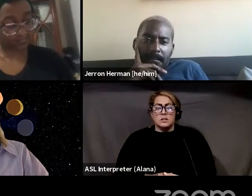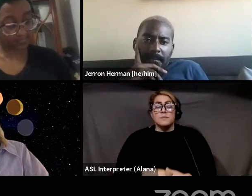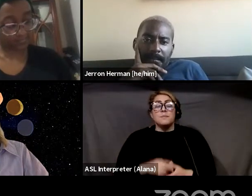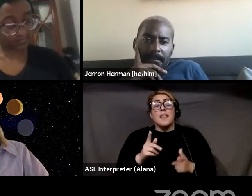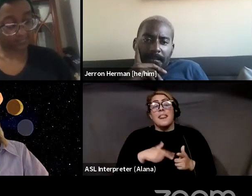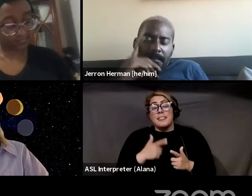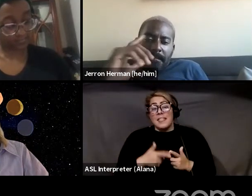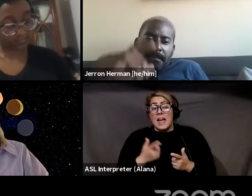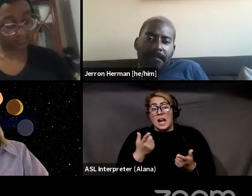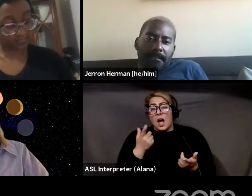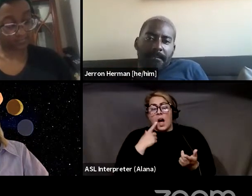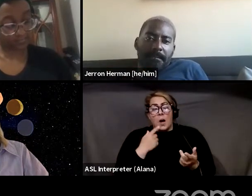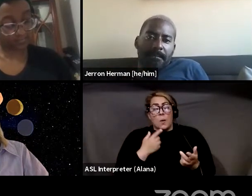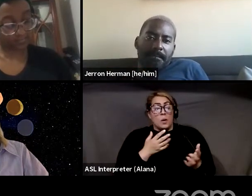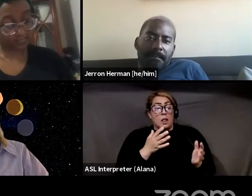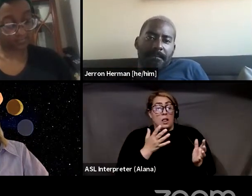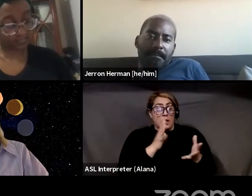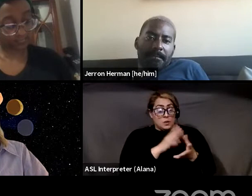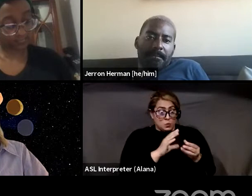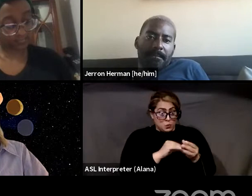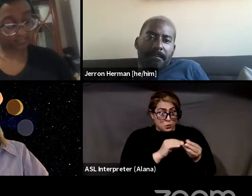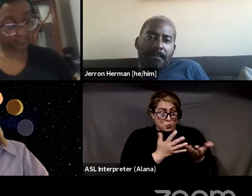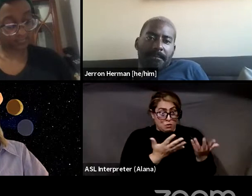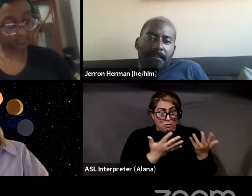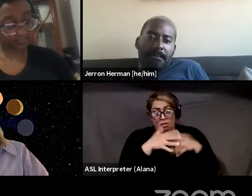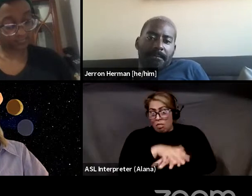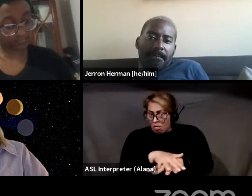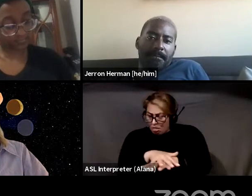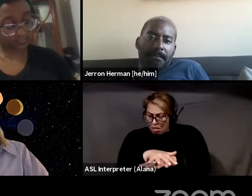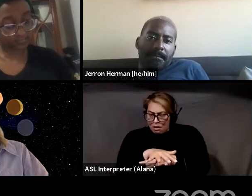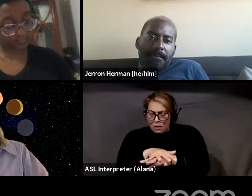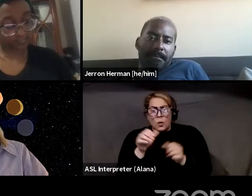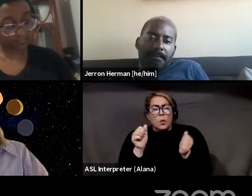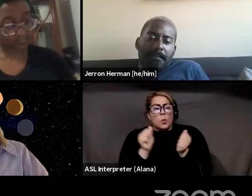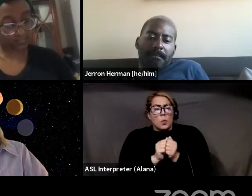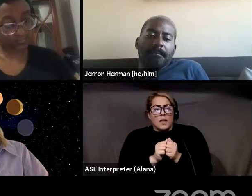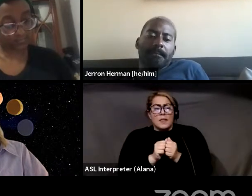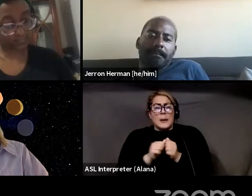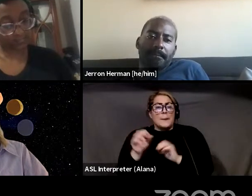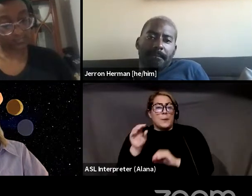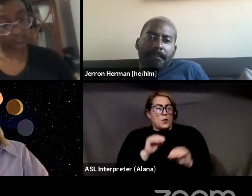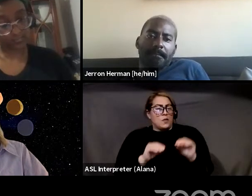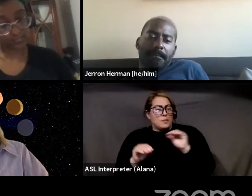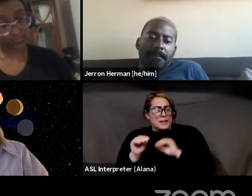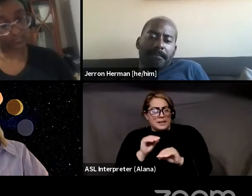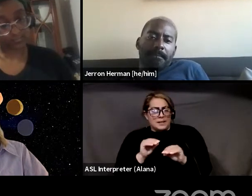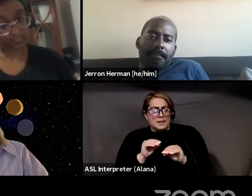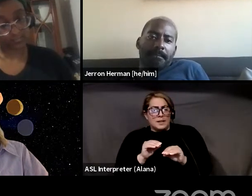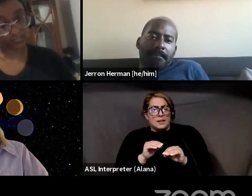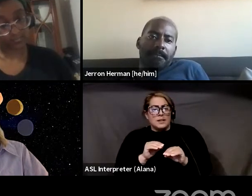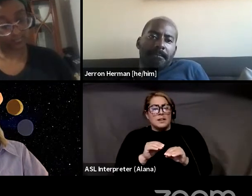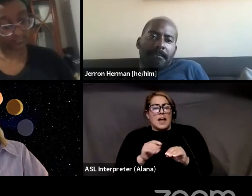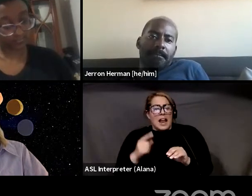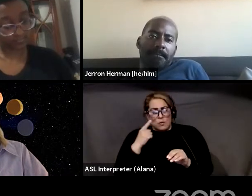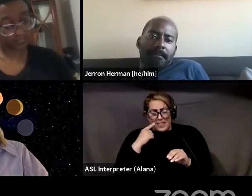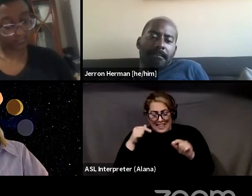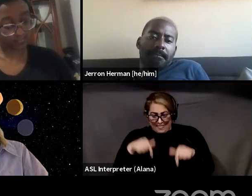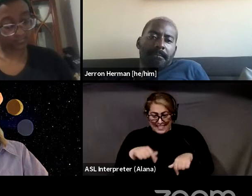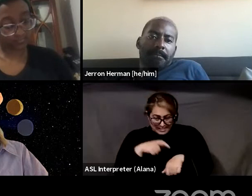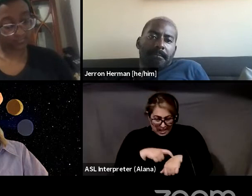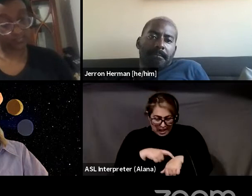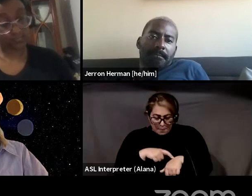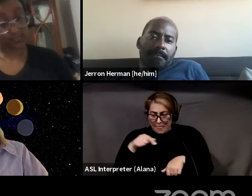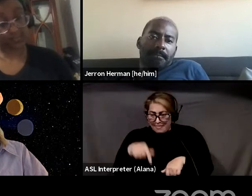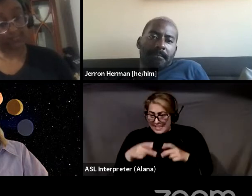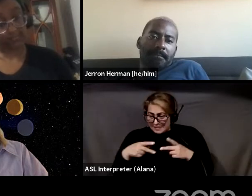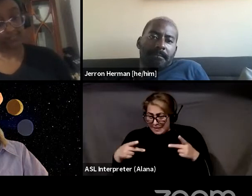then intersecting that with what movement can be crafted in this time, in this place, with